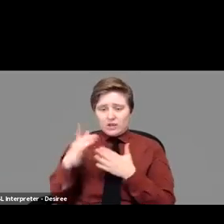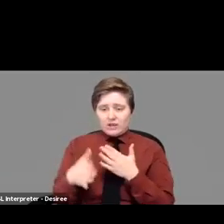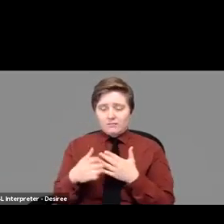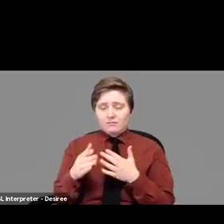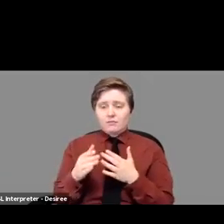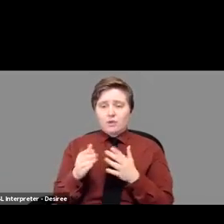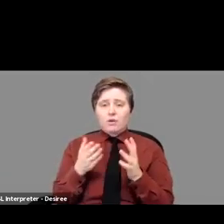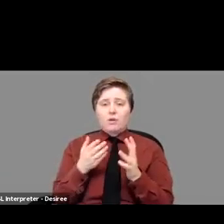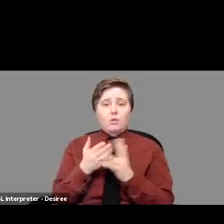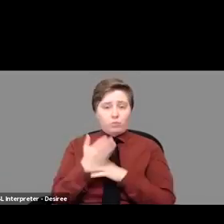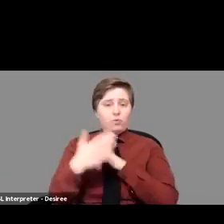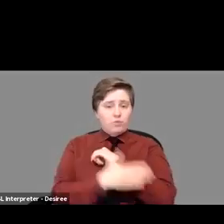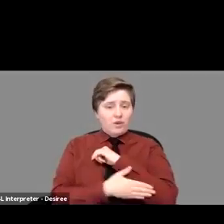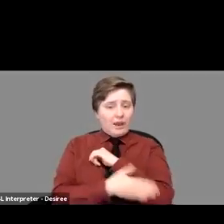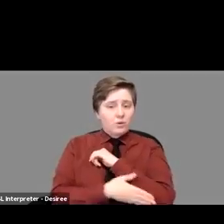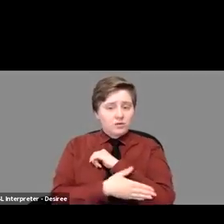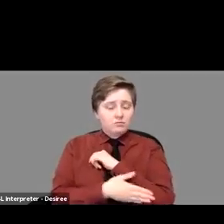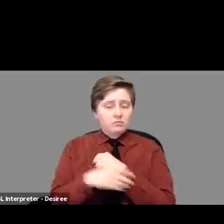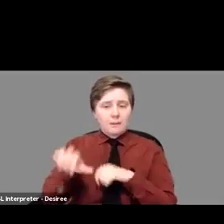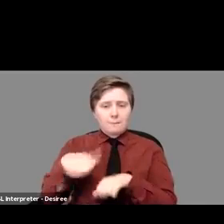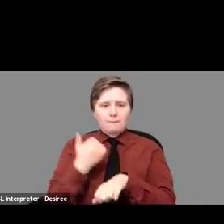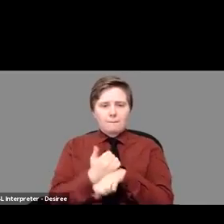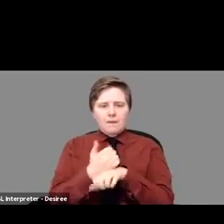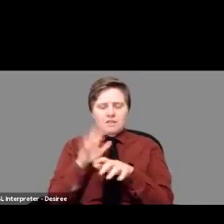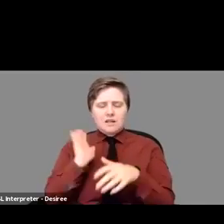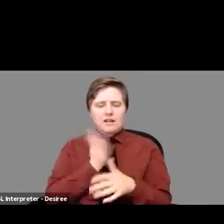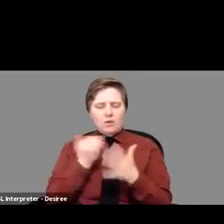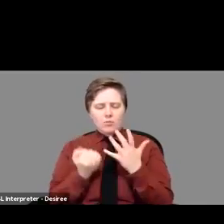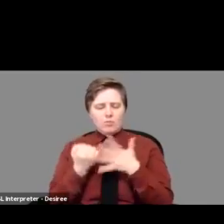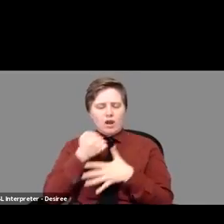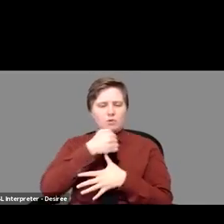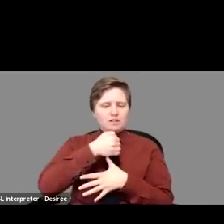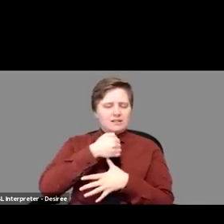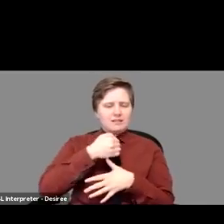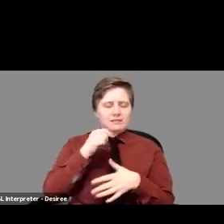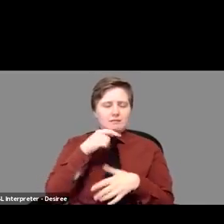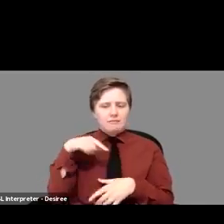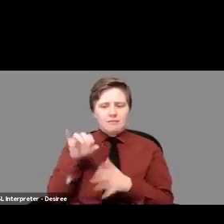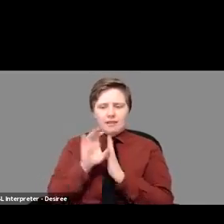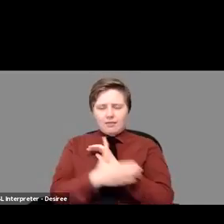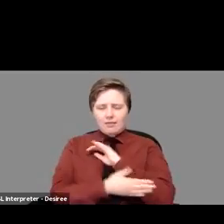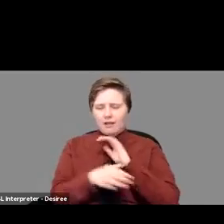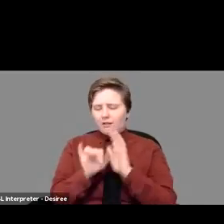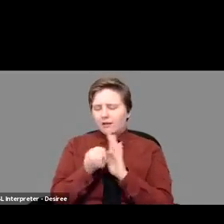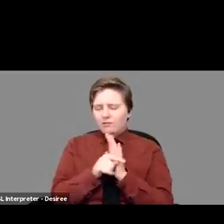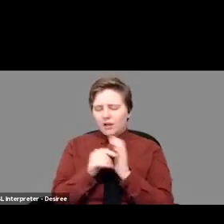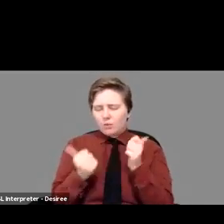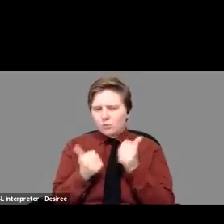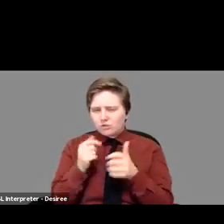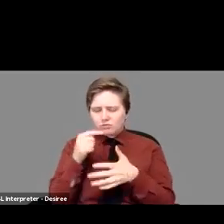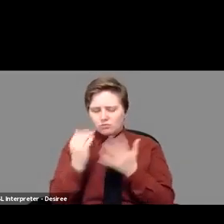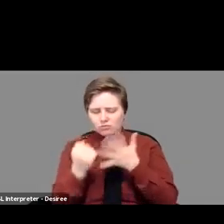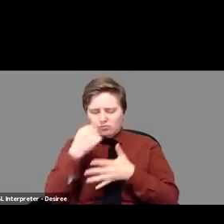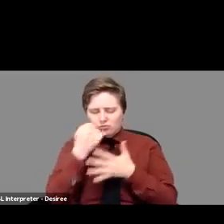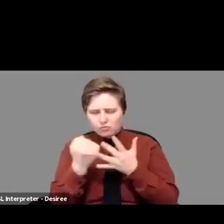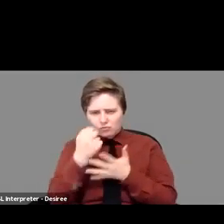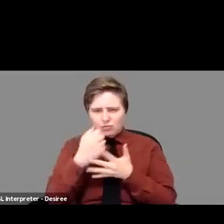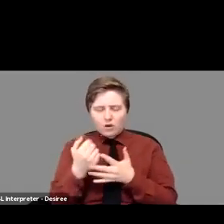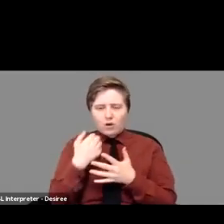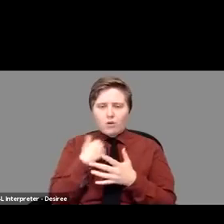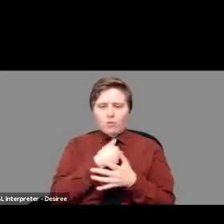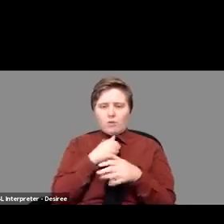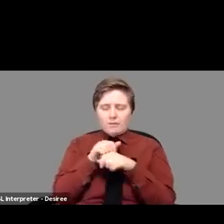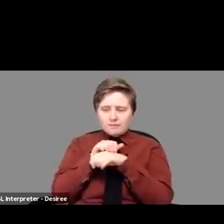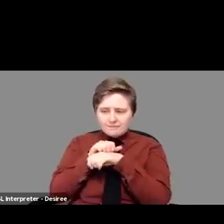by the county. And based on the prioritization of those that the county identified, we are moving specimen collection